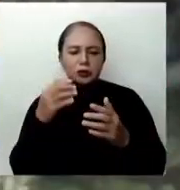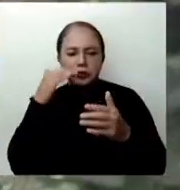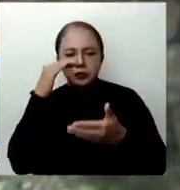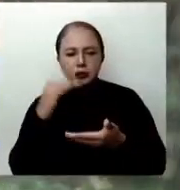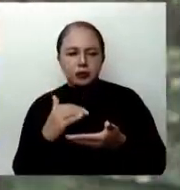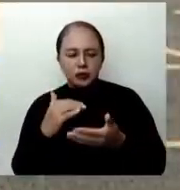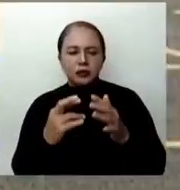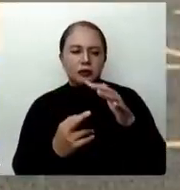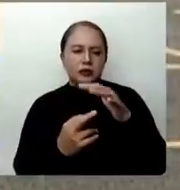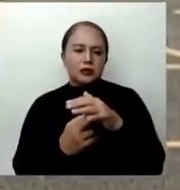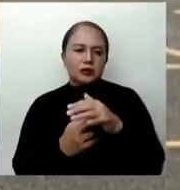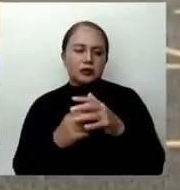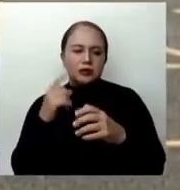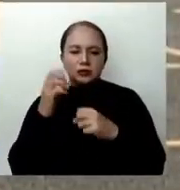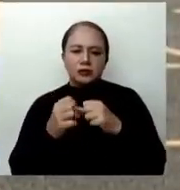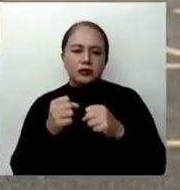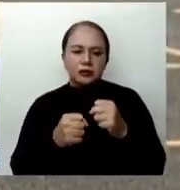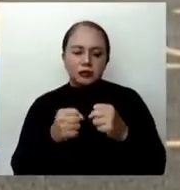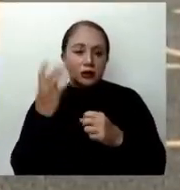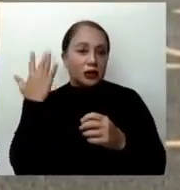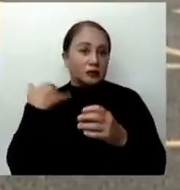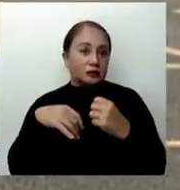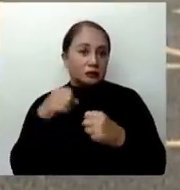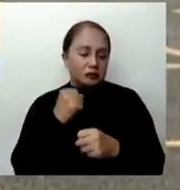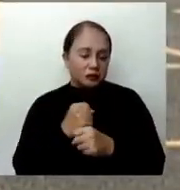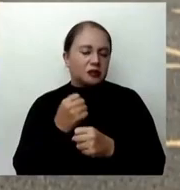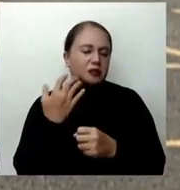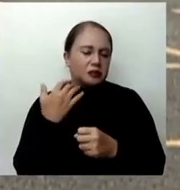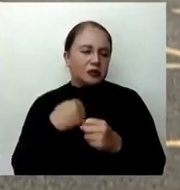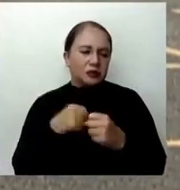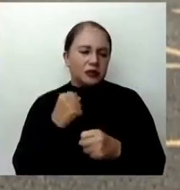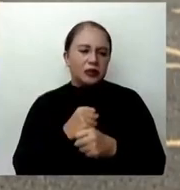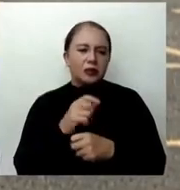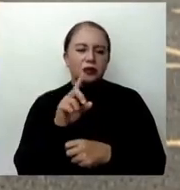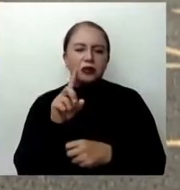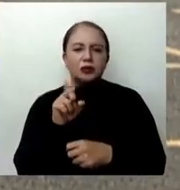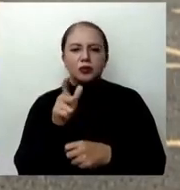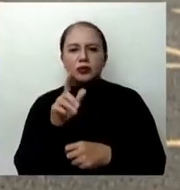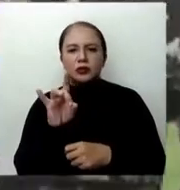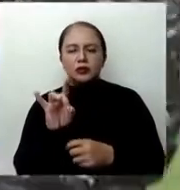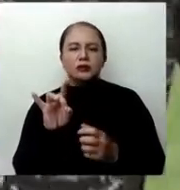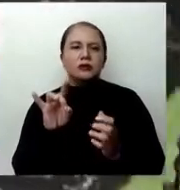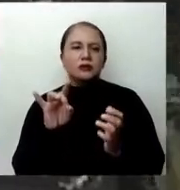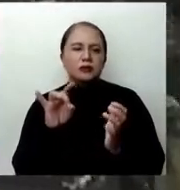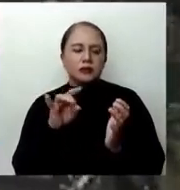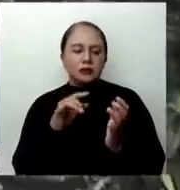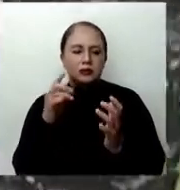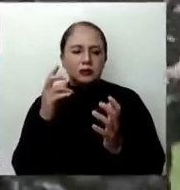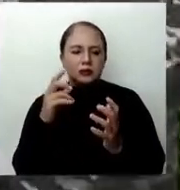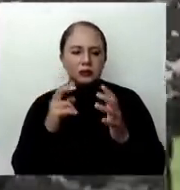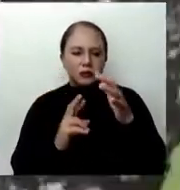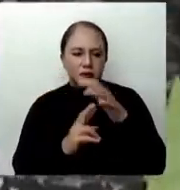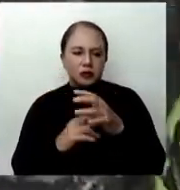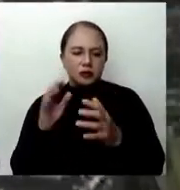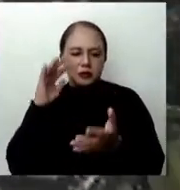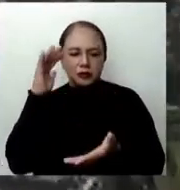in previous years. He said from the 138,000 retirees in 2021, this has gone down